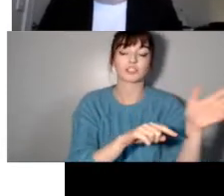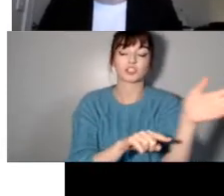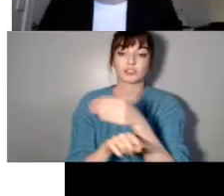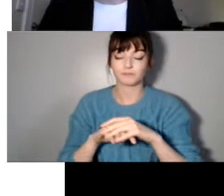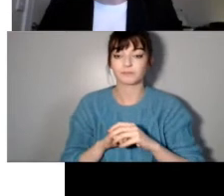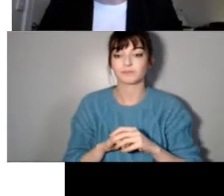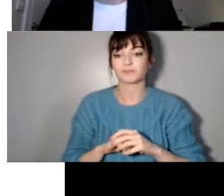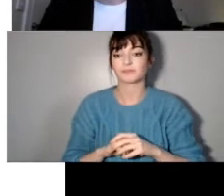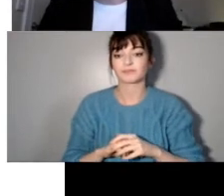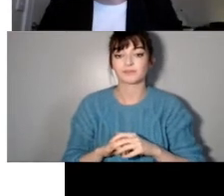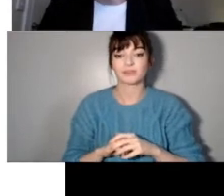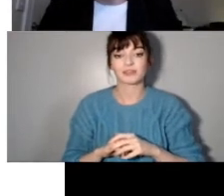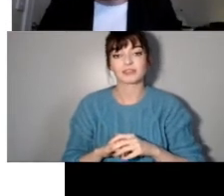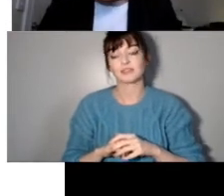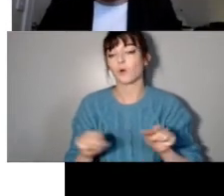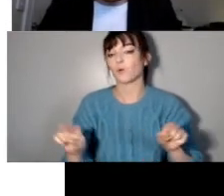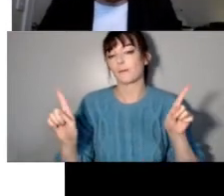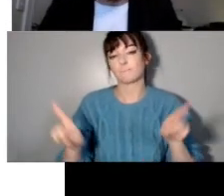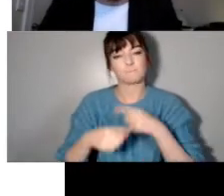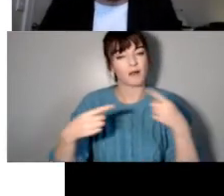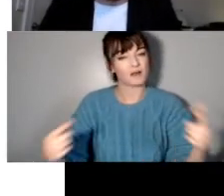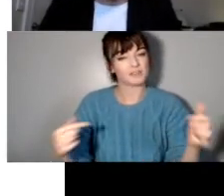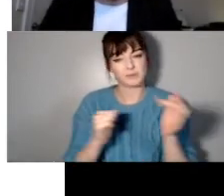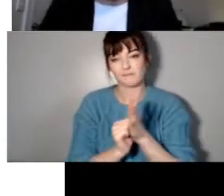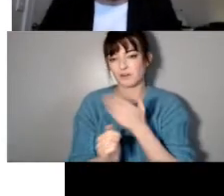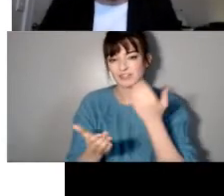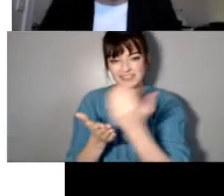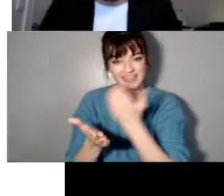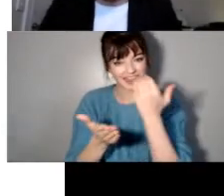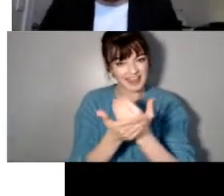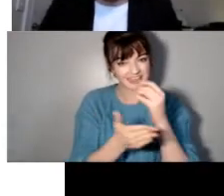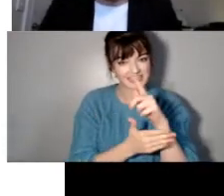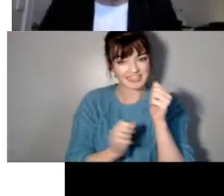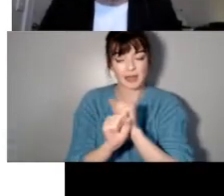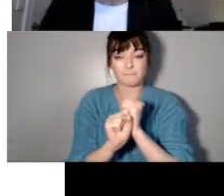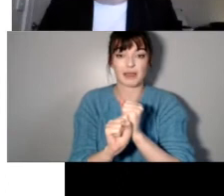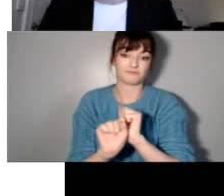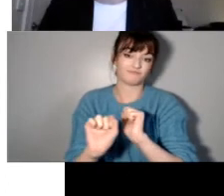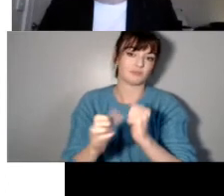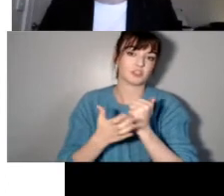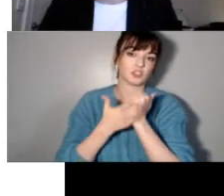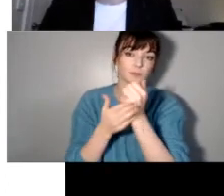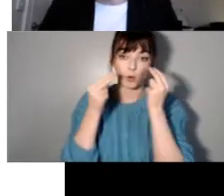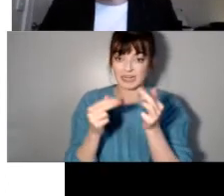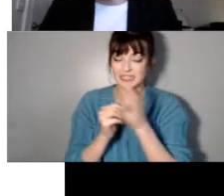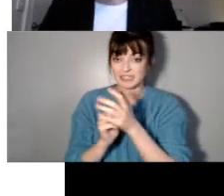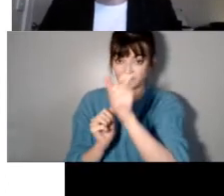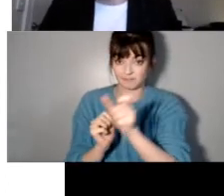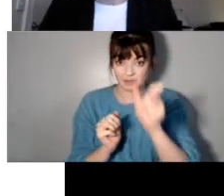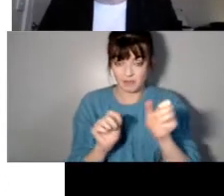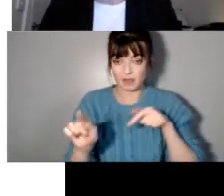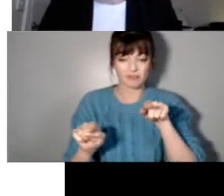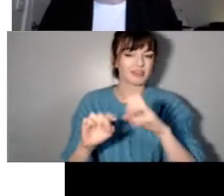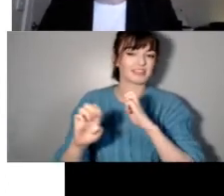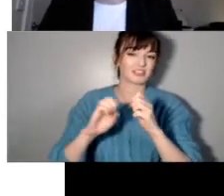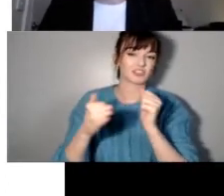possible to gather data on the support needs of residents as part of this survey exercise, but we were able